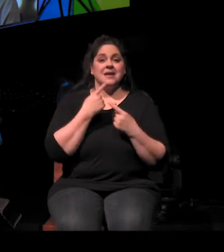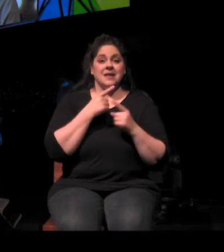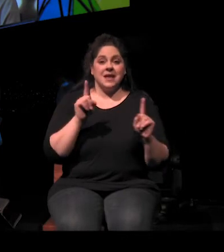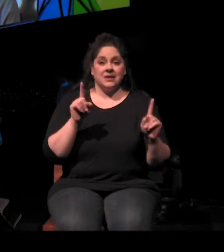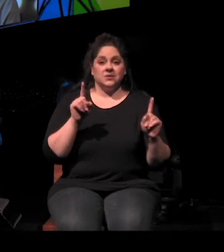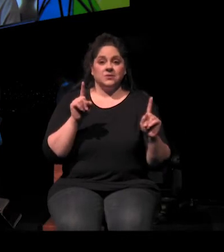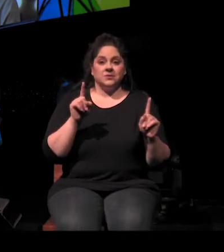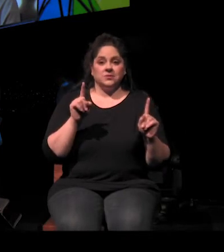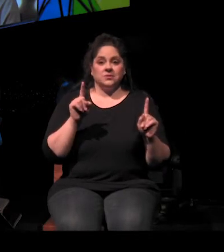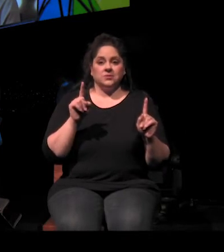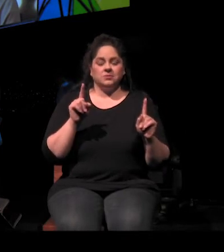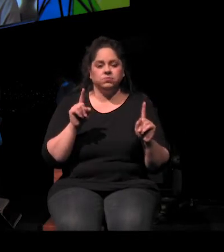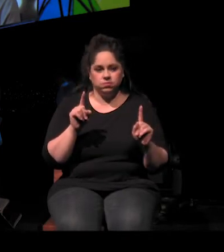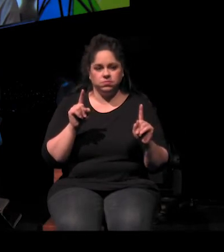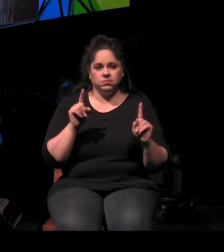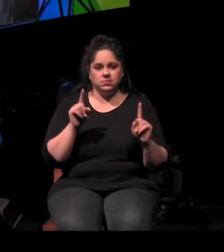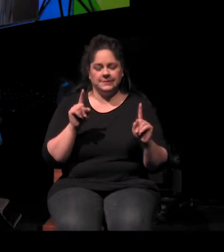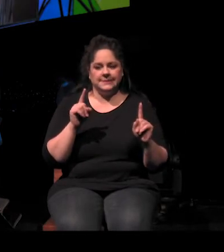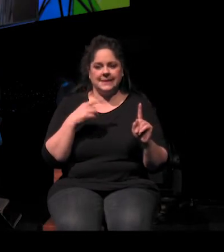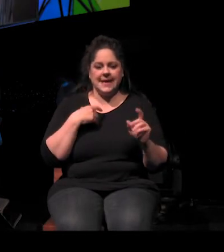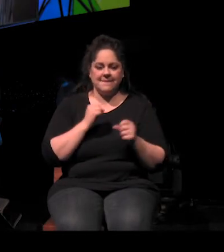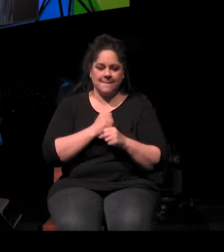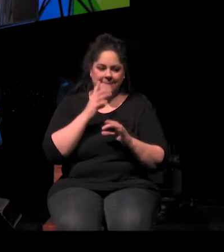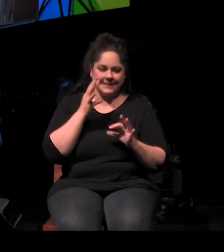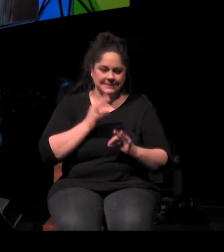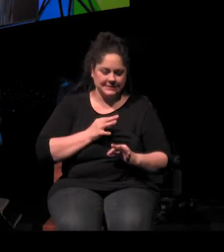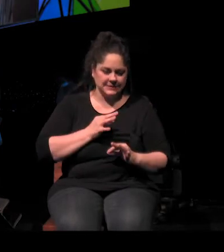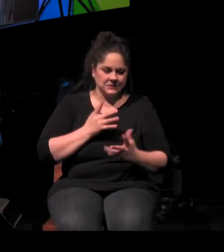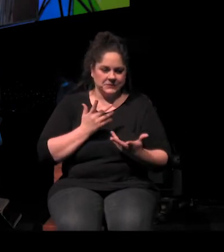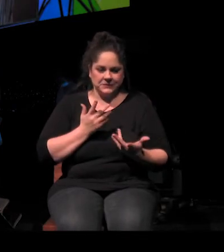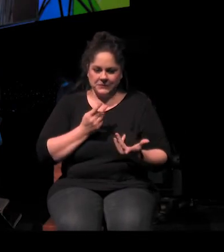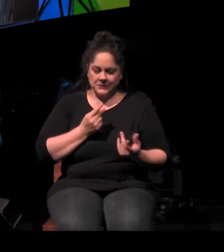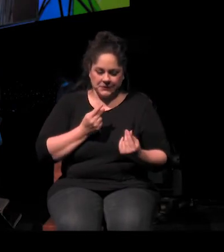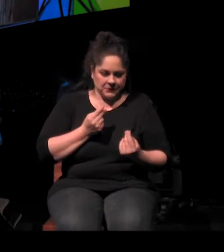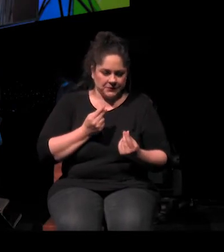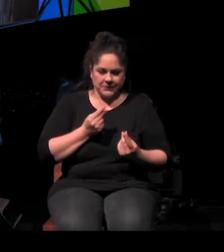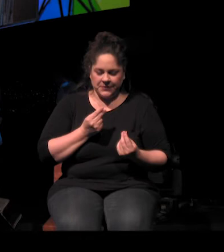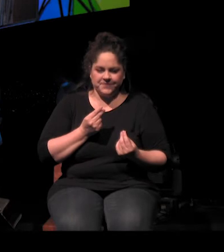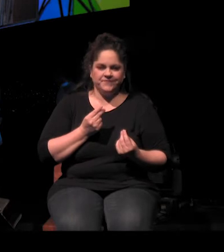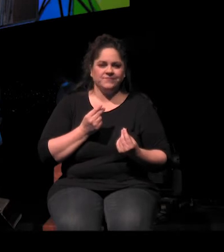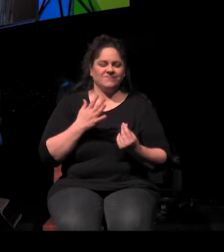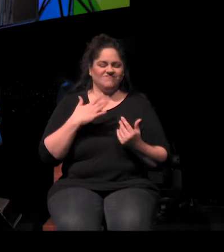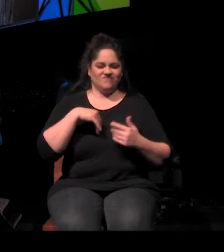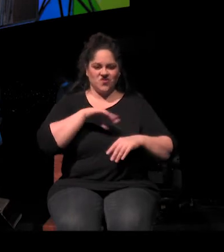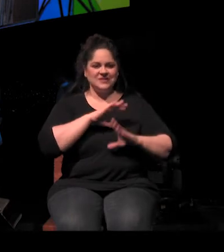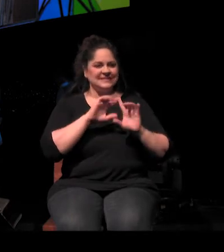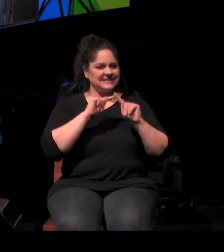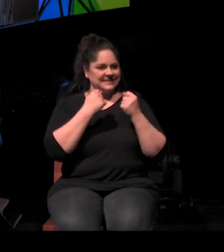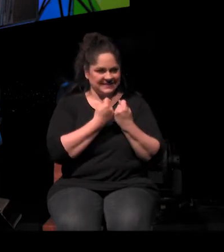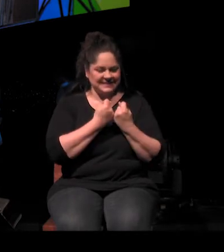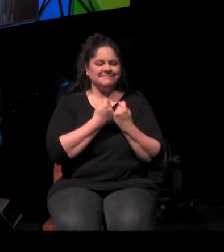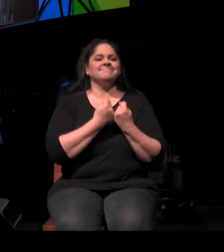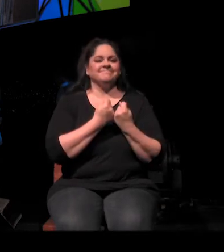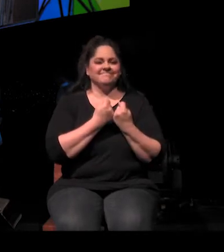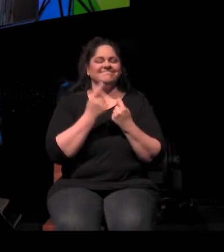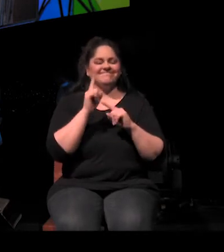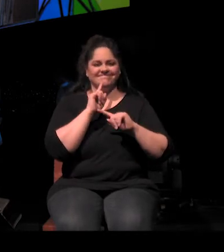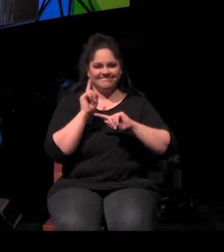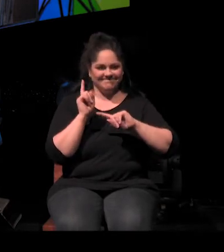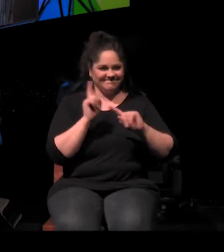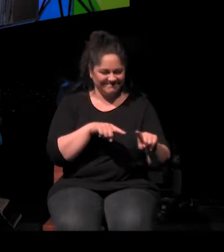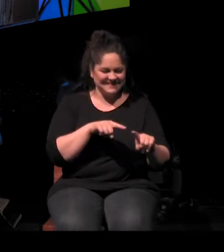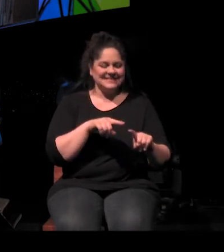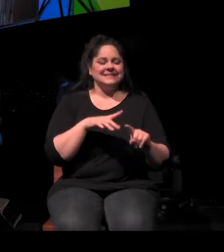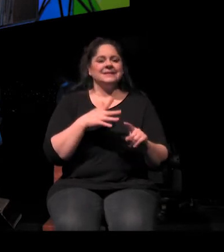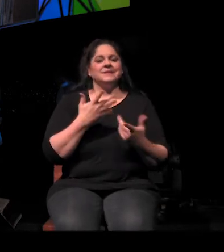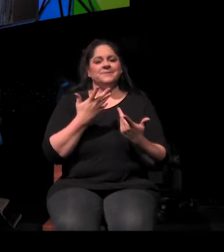make a decision and make a decision quick. So we just got together as a team right there and then after the governor's orders and